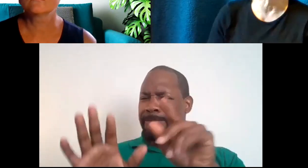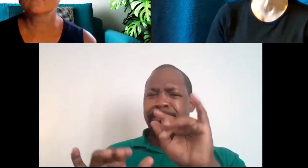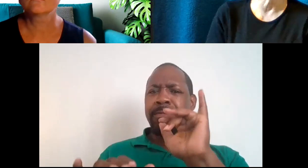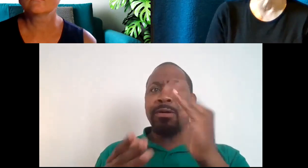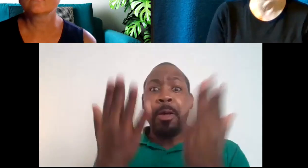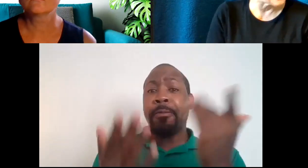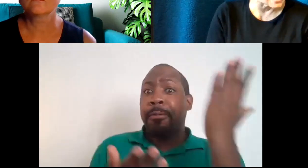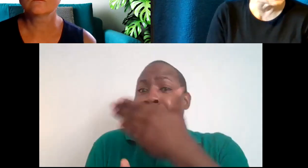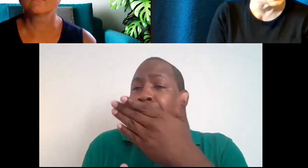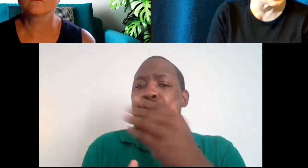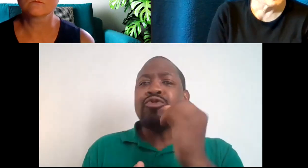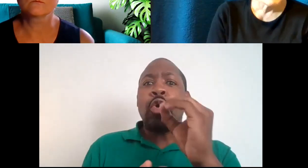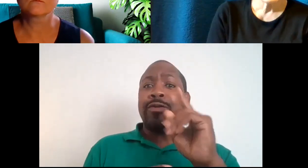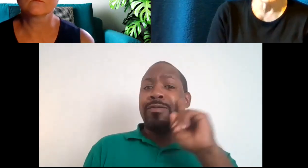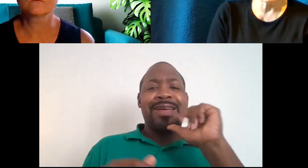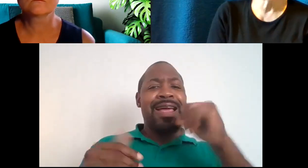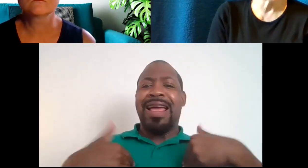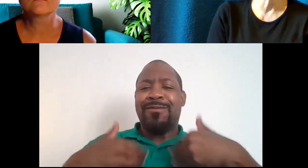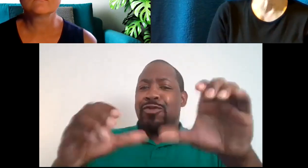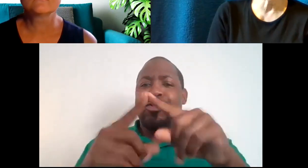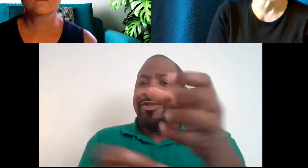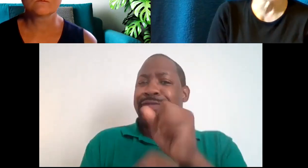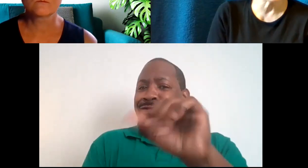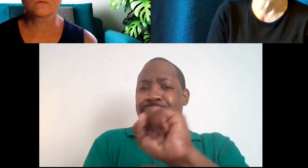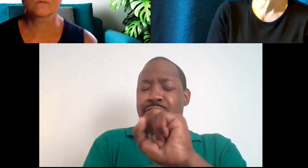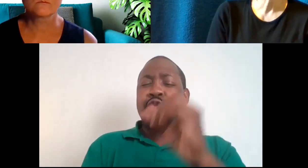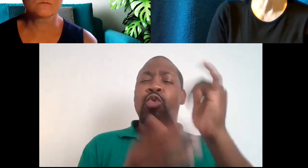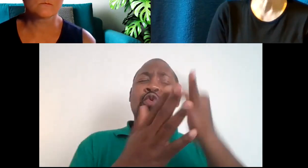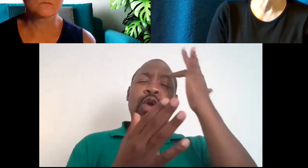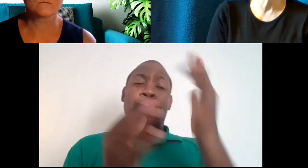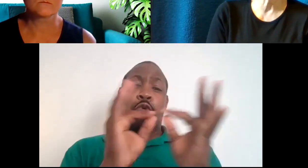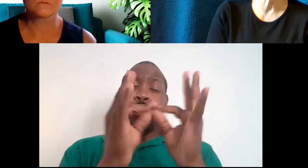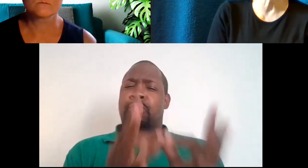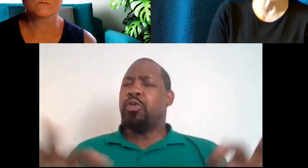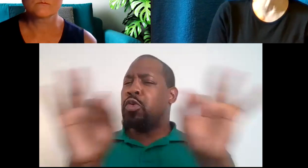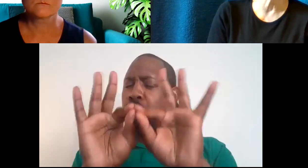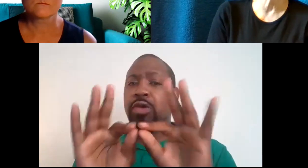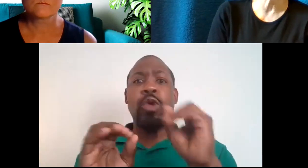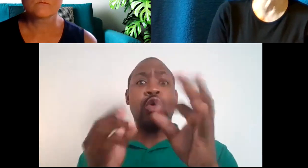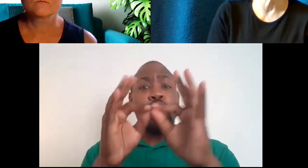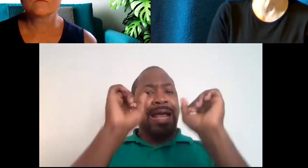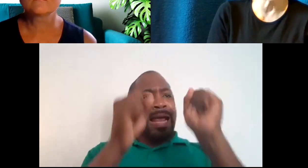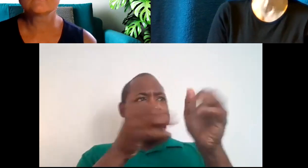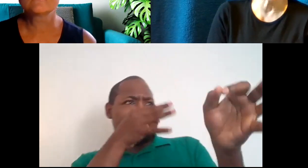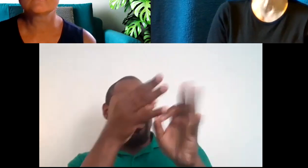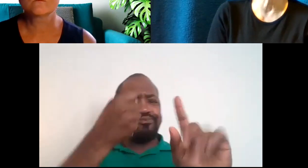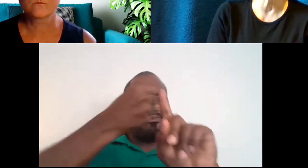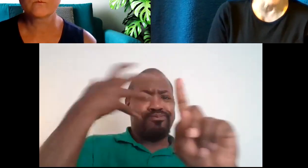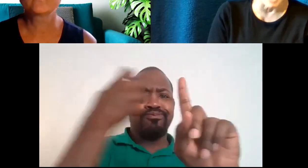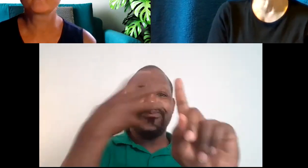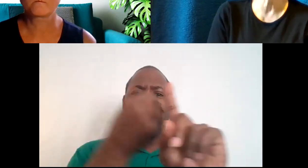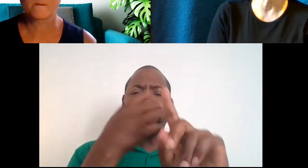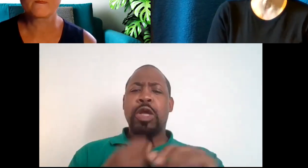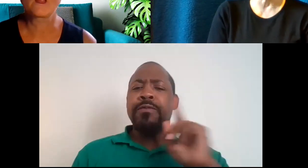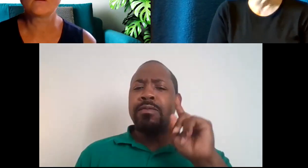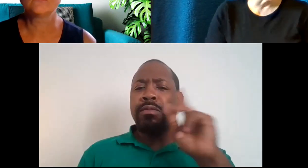might not clearly understand. They might overlook something. So they, you know, maybe not have the chance to get the job that they